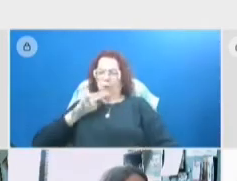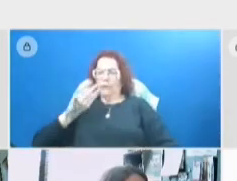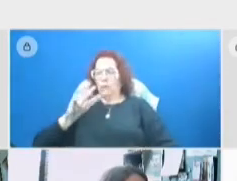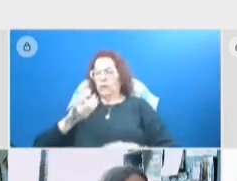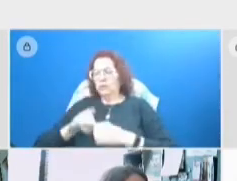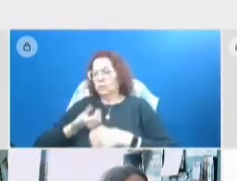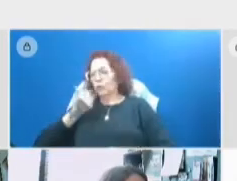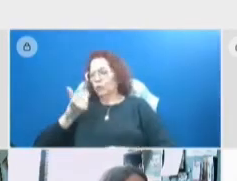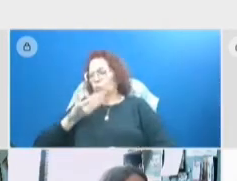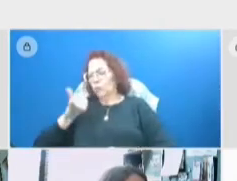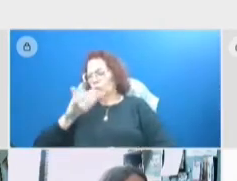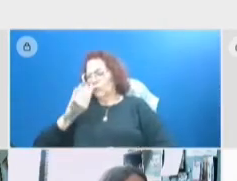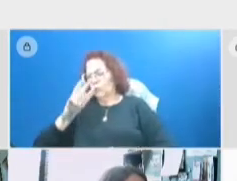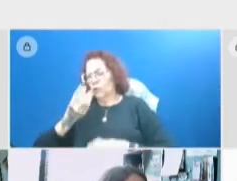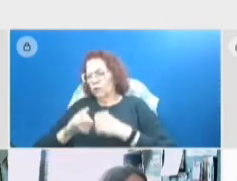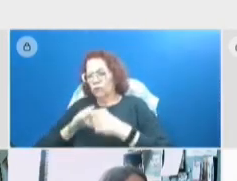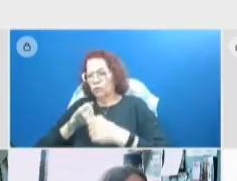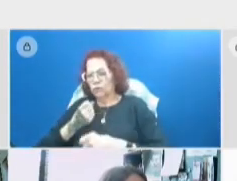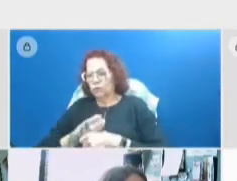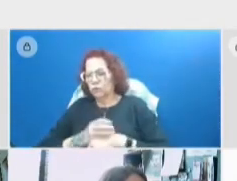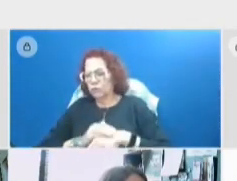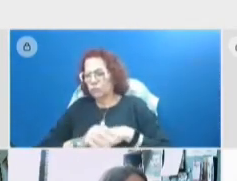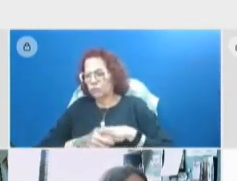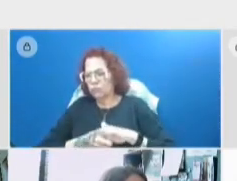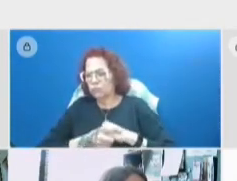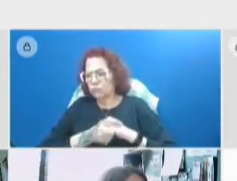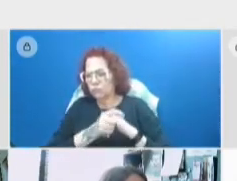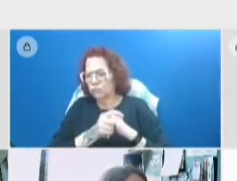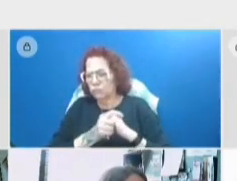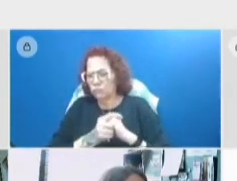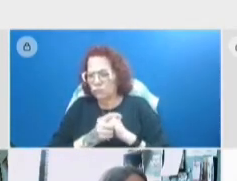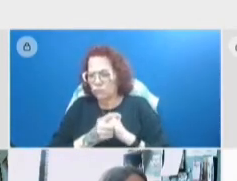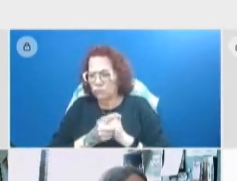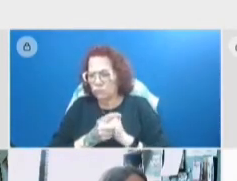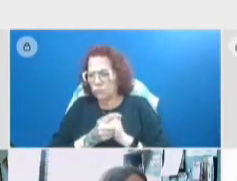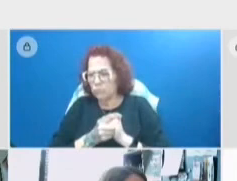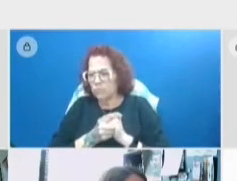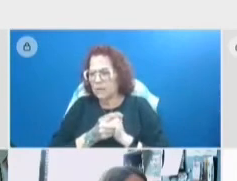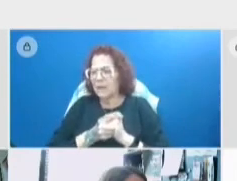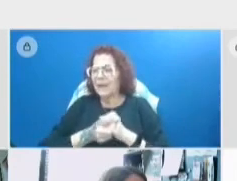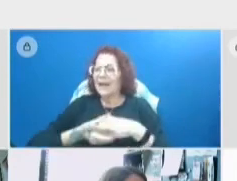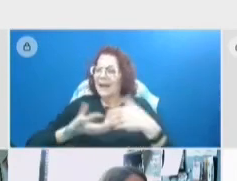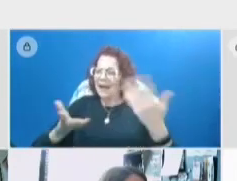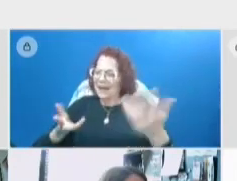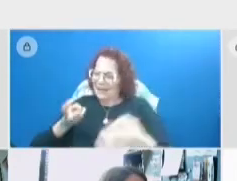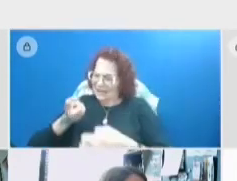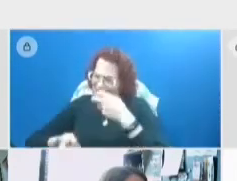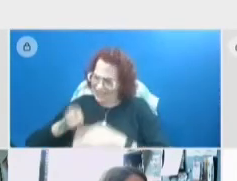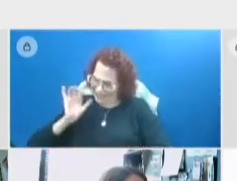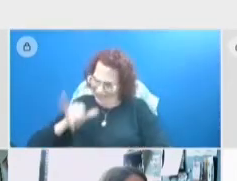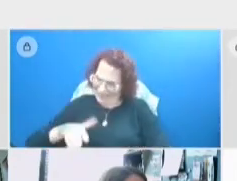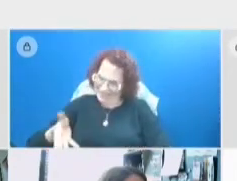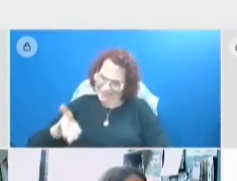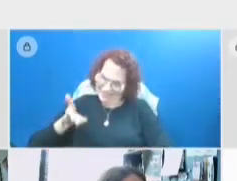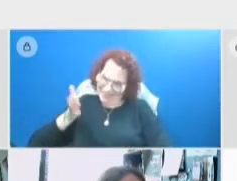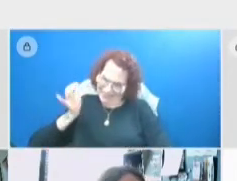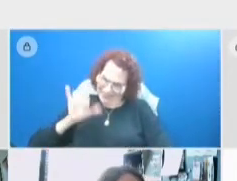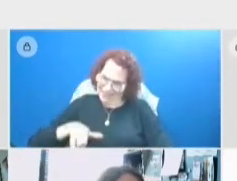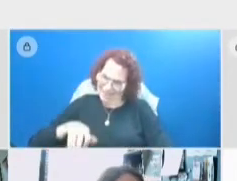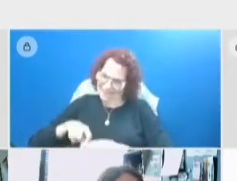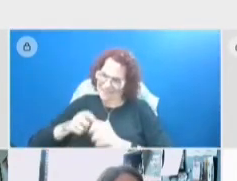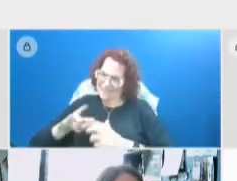Well, that's the issue. Two or four? Oh, no, I mean, anybody in any job should have a two-year